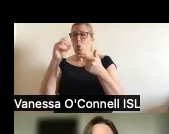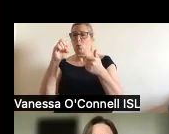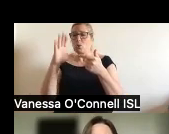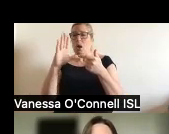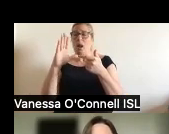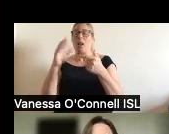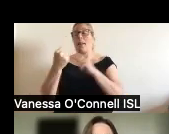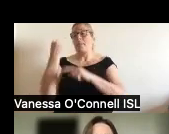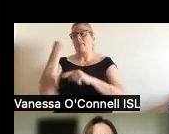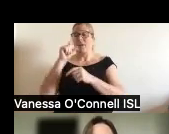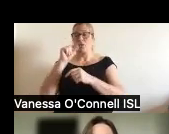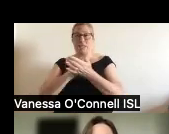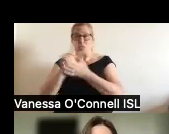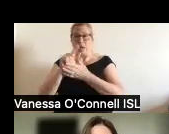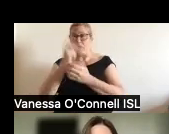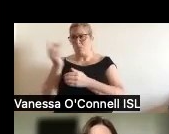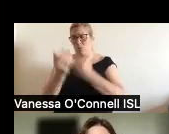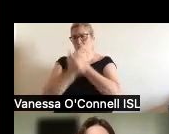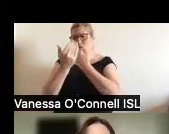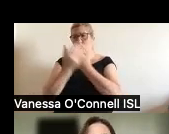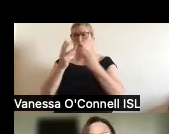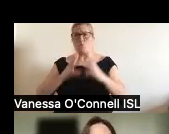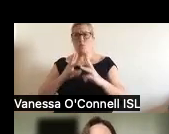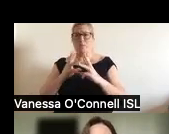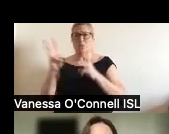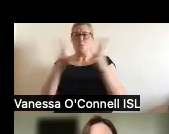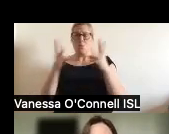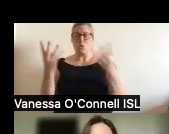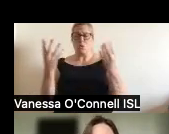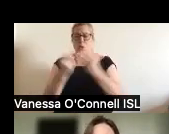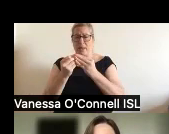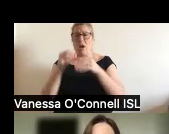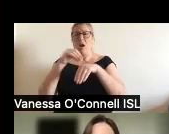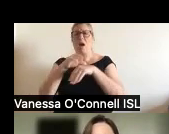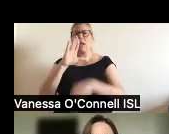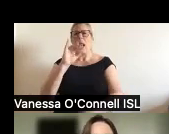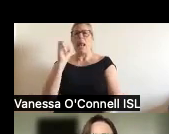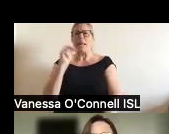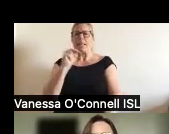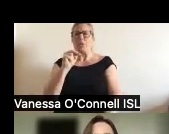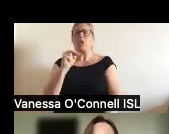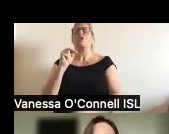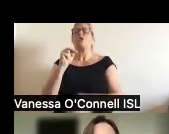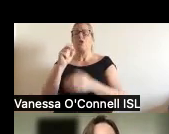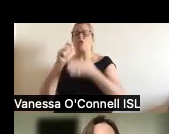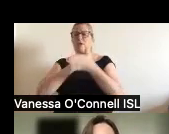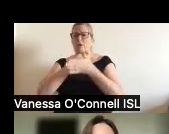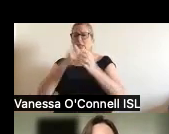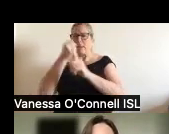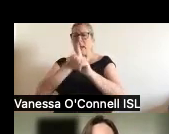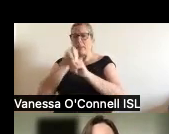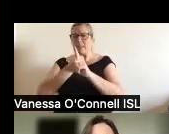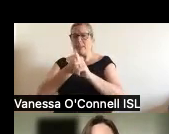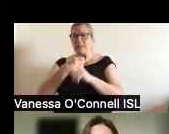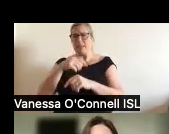young women and they had been working together on the Lisbon referendum campaign. And whilst knocking on doors,